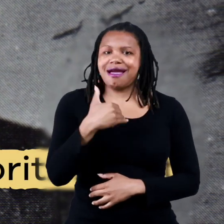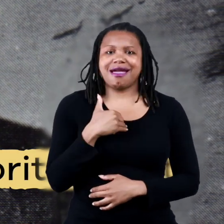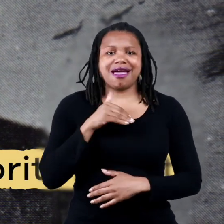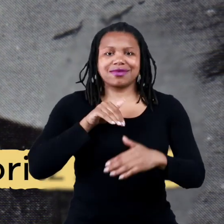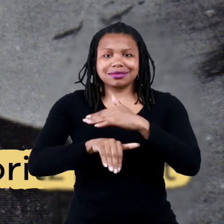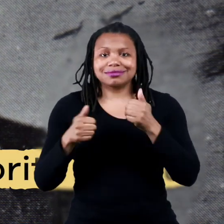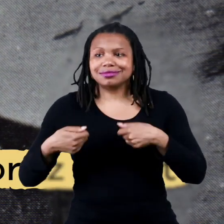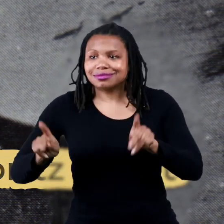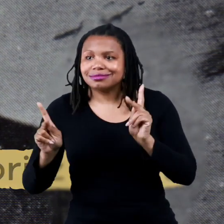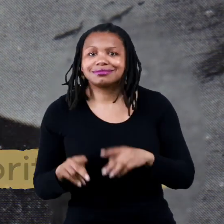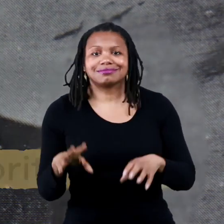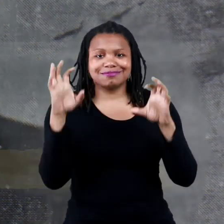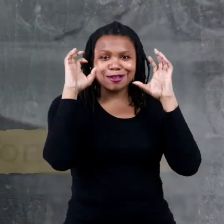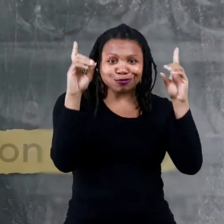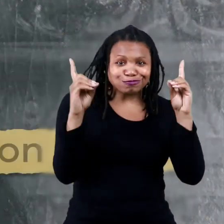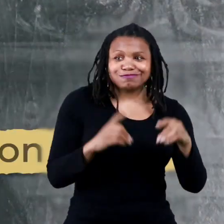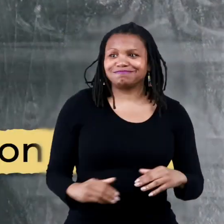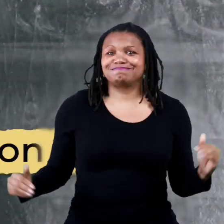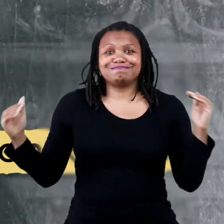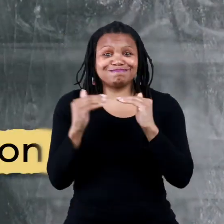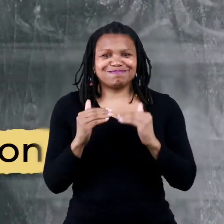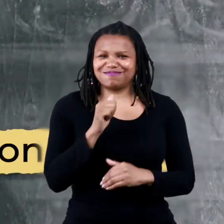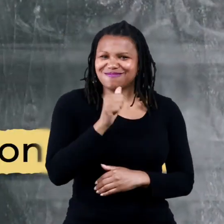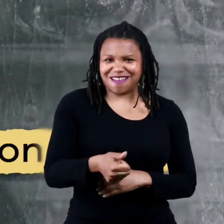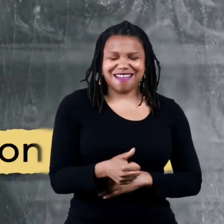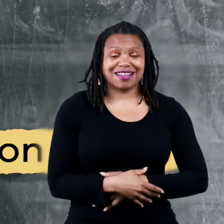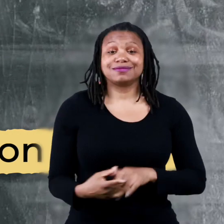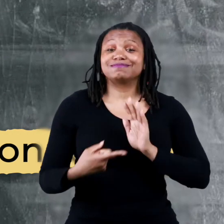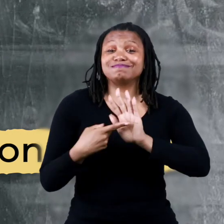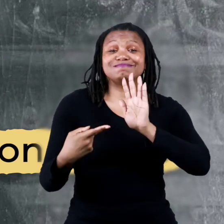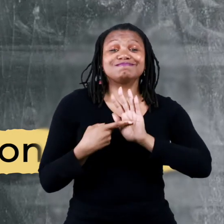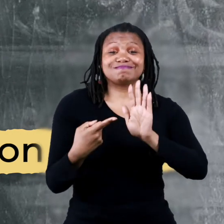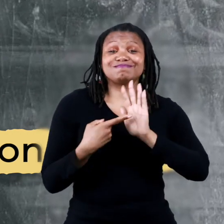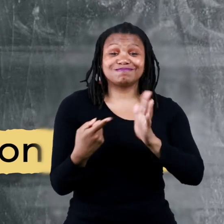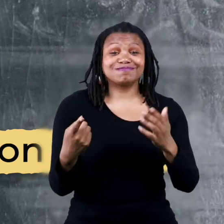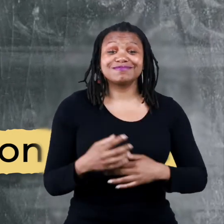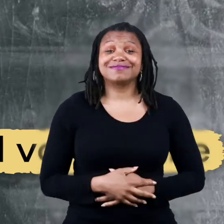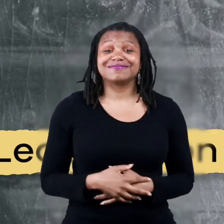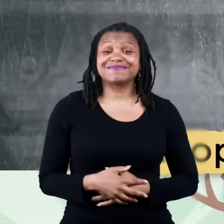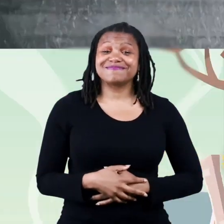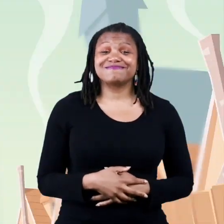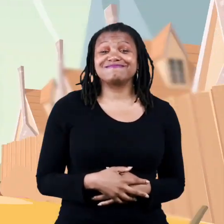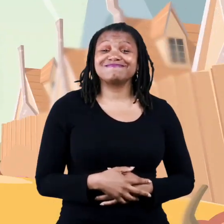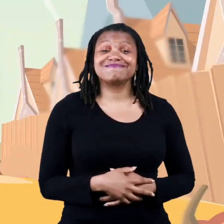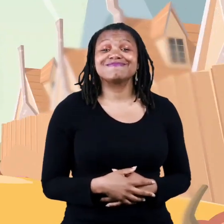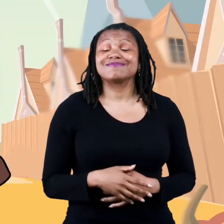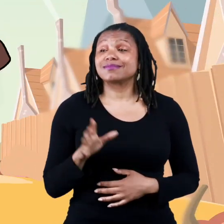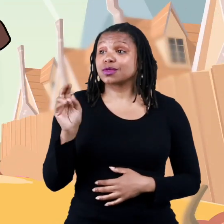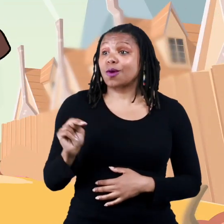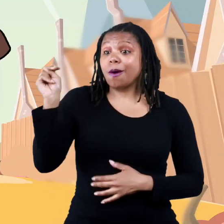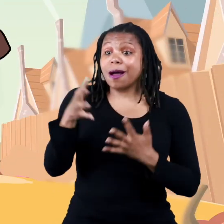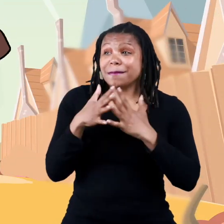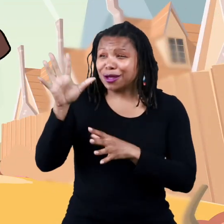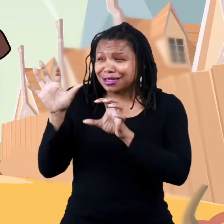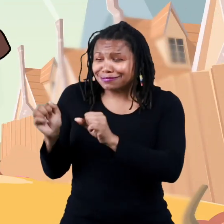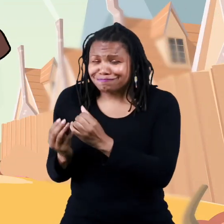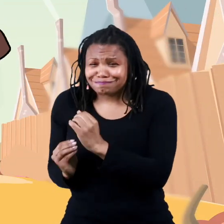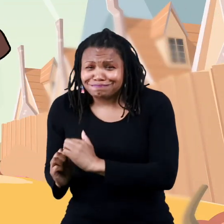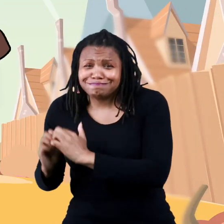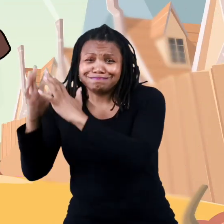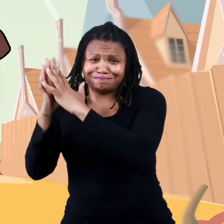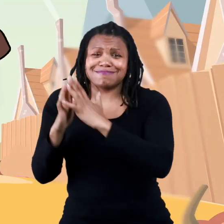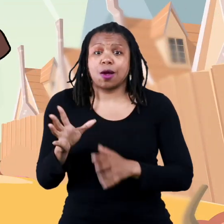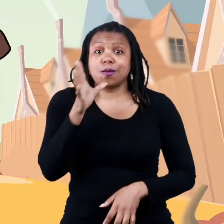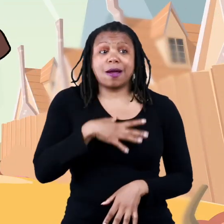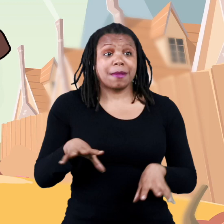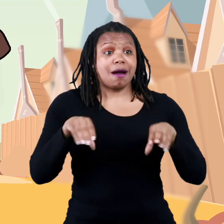have access to the same opportunities and education. Here is an example. In colonial America,